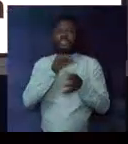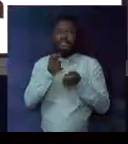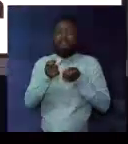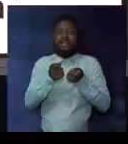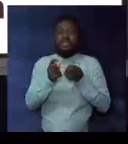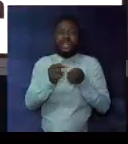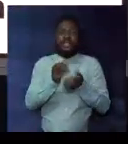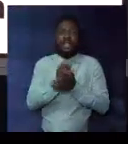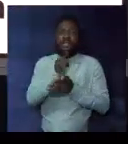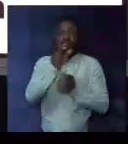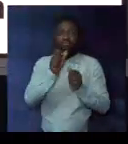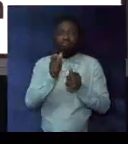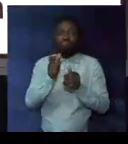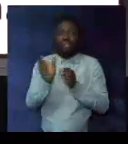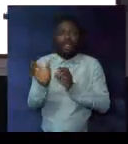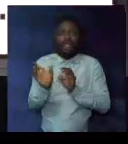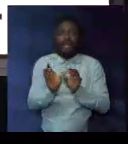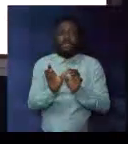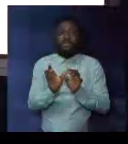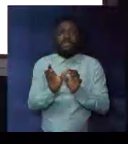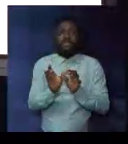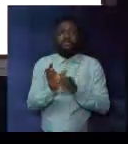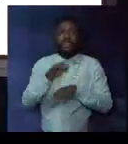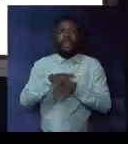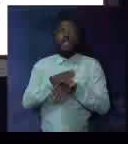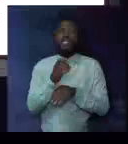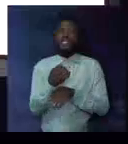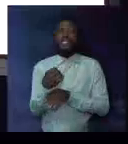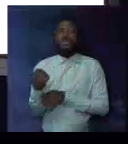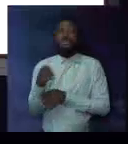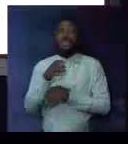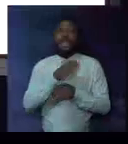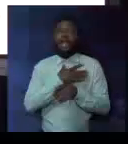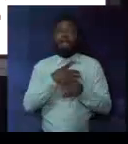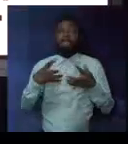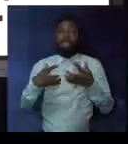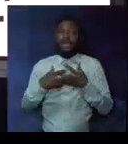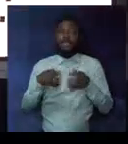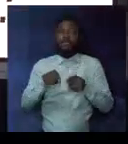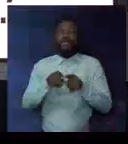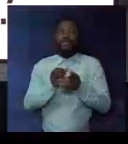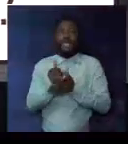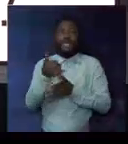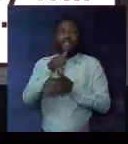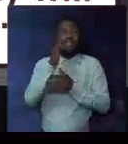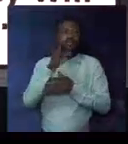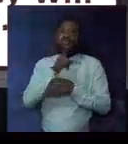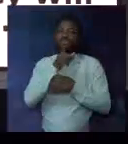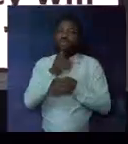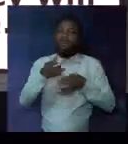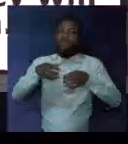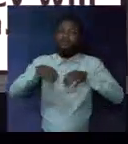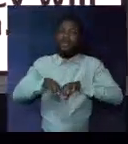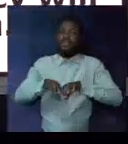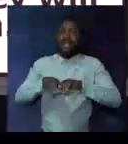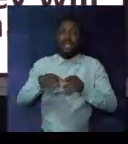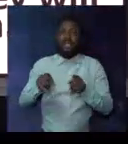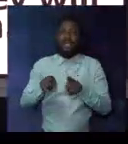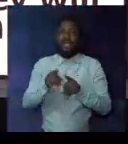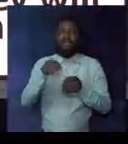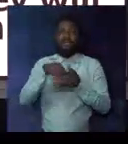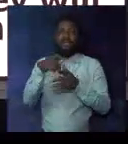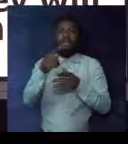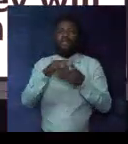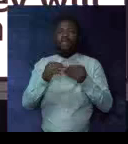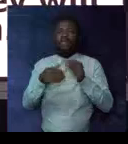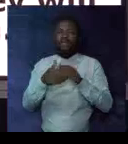is maintenance that you carried out on equipment and machines so that they will not break down.